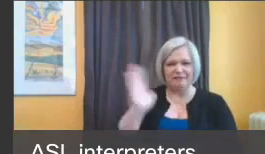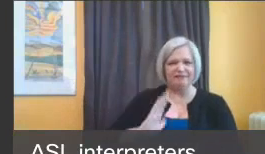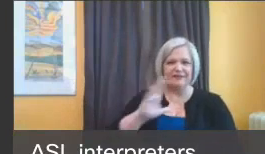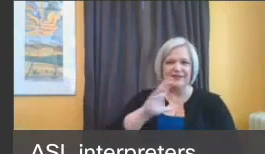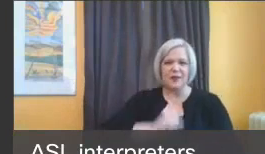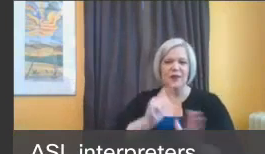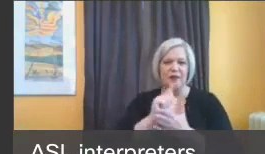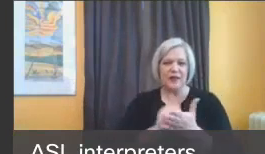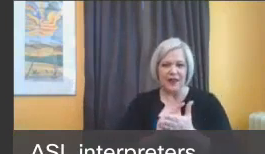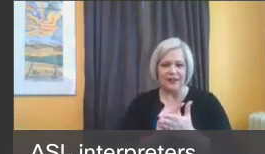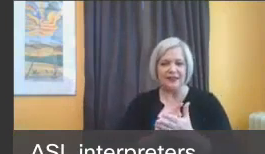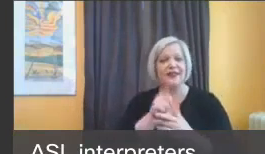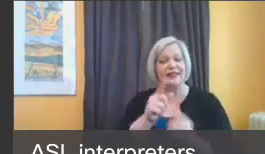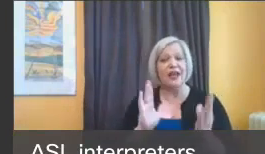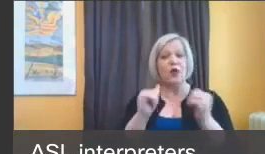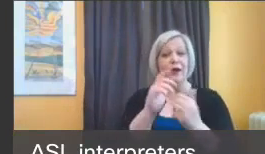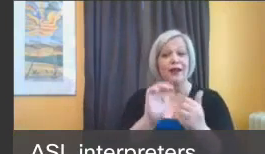in enacting the law is that